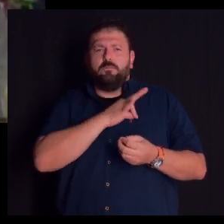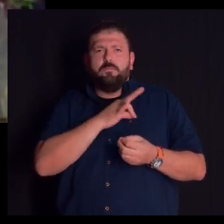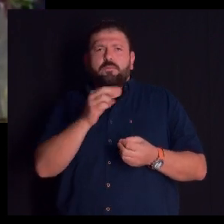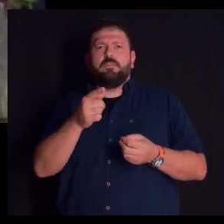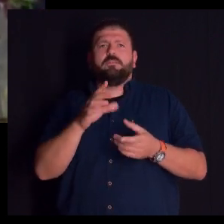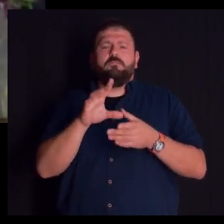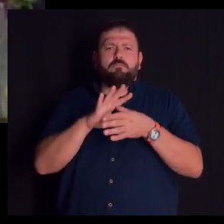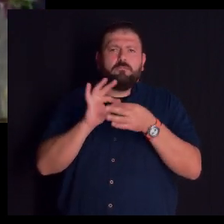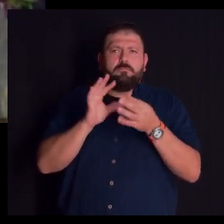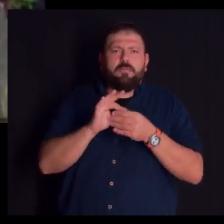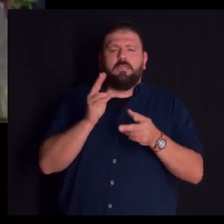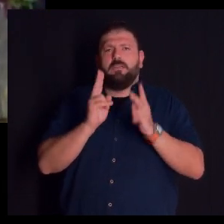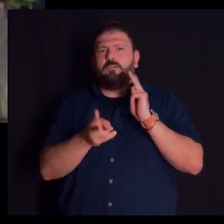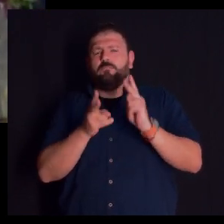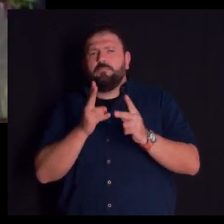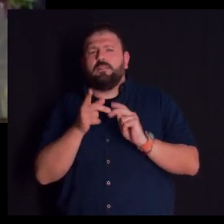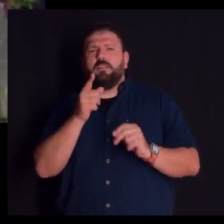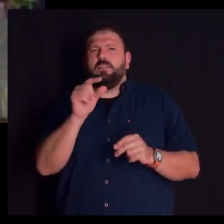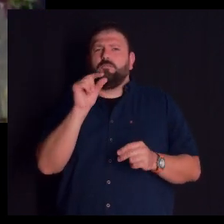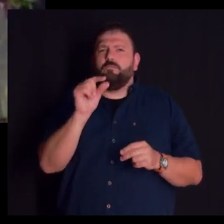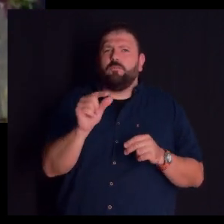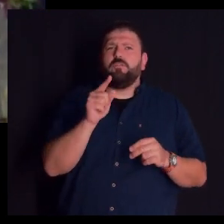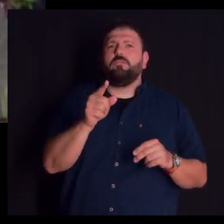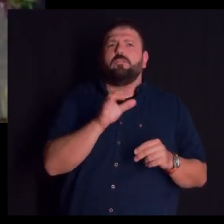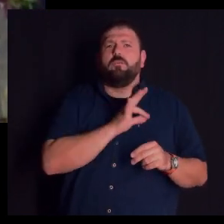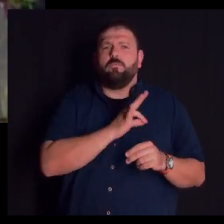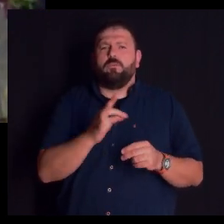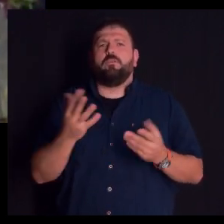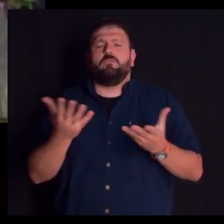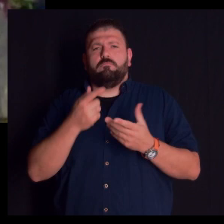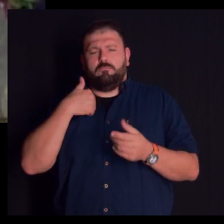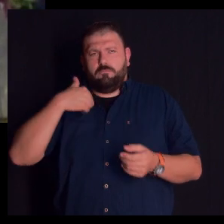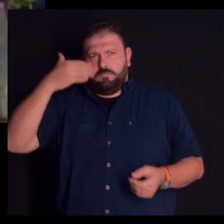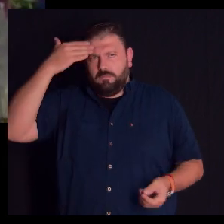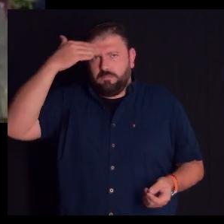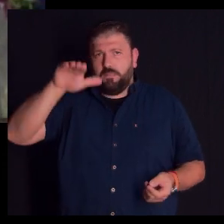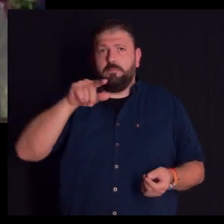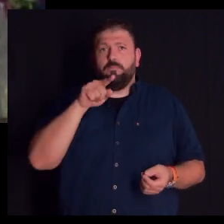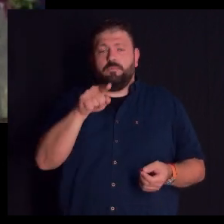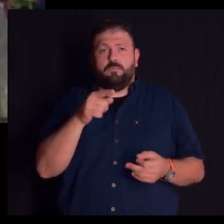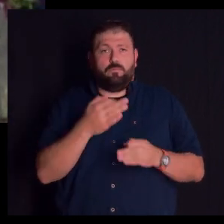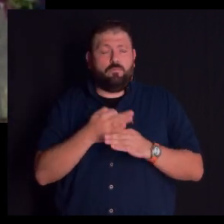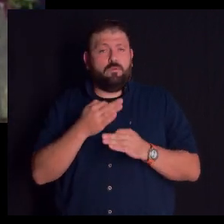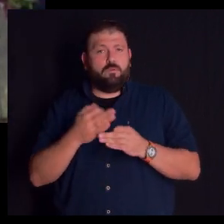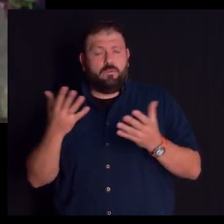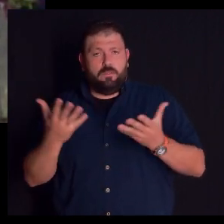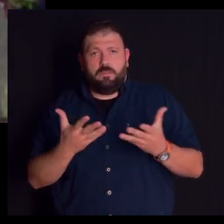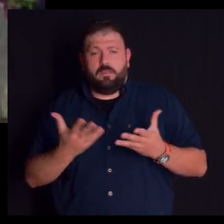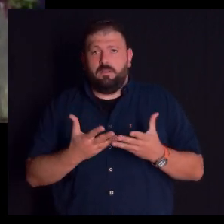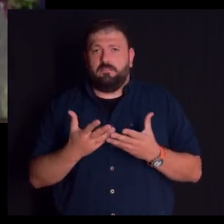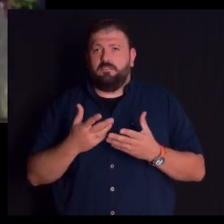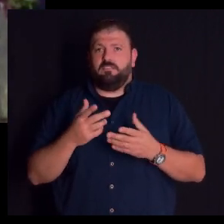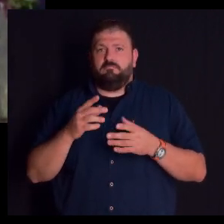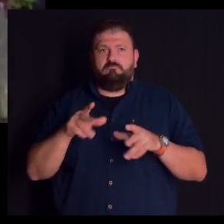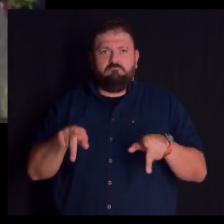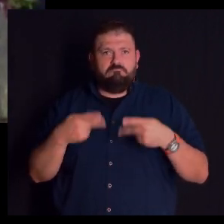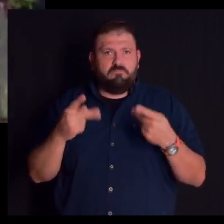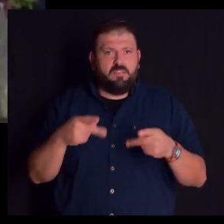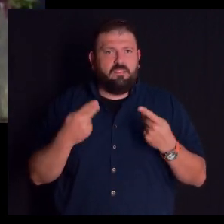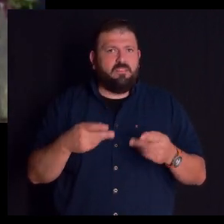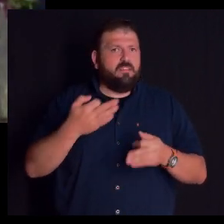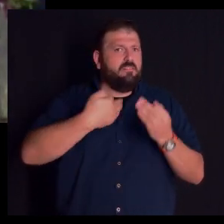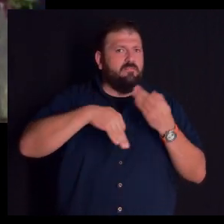way, in a platicaras very un concrete poquito, way, Félix. to talk about. Sabemos que haces el menudeo, sabemos We know que that eres you un are in the campeón del